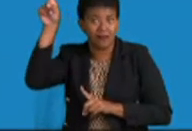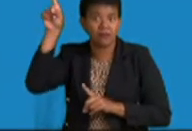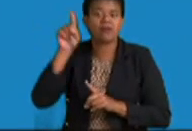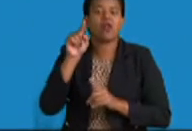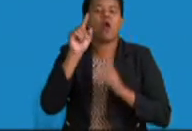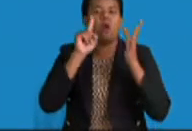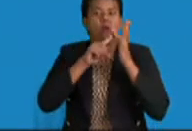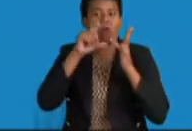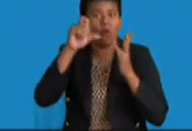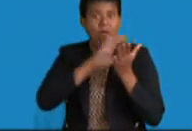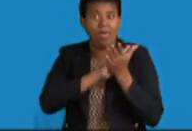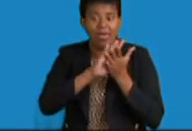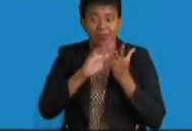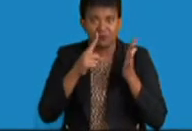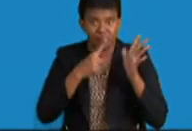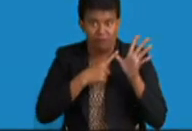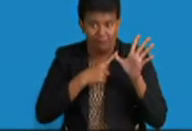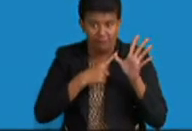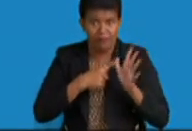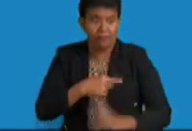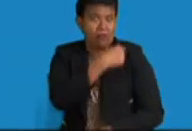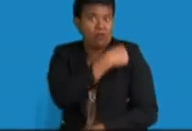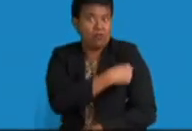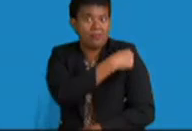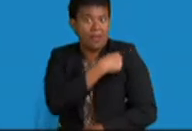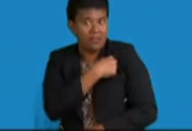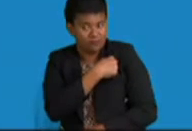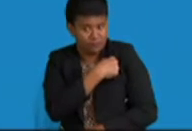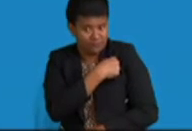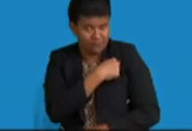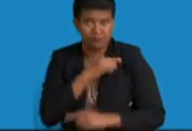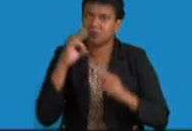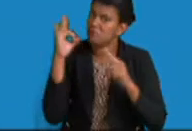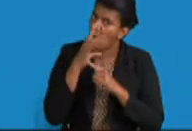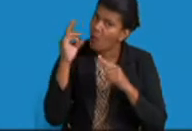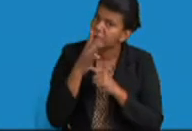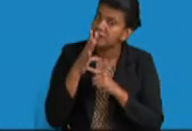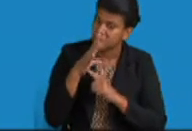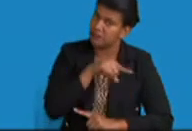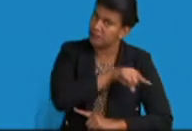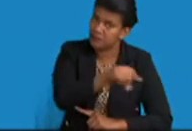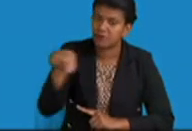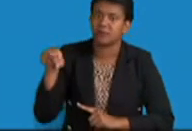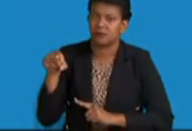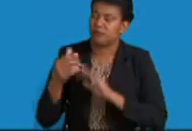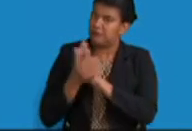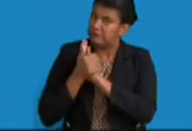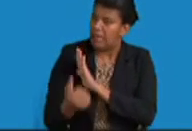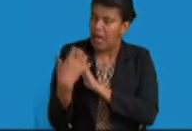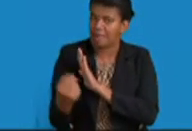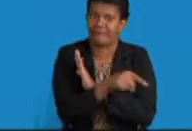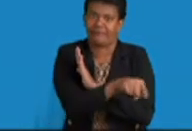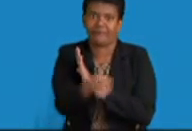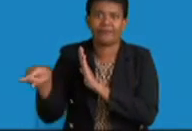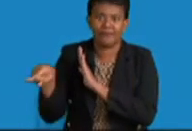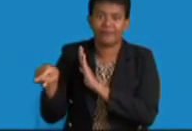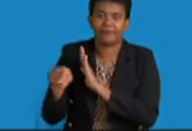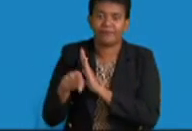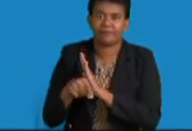Red Cross are critical to knowledge, capacity and expertise required for the enormous challenges at hand.